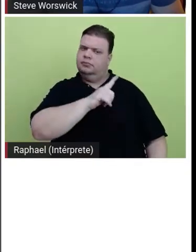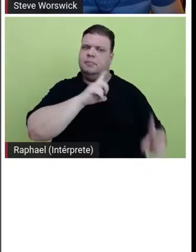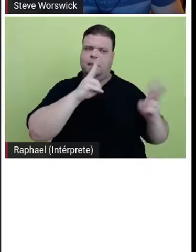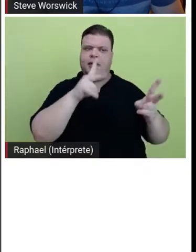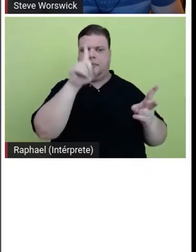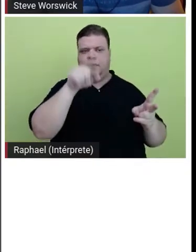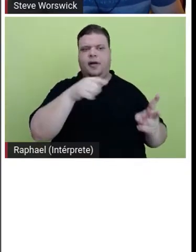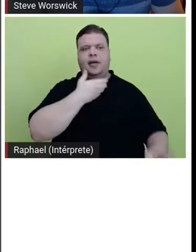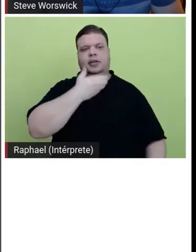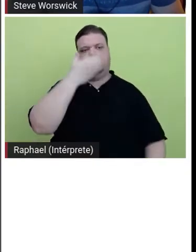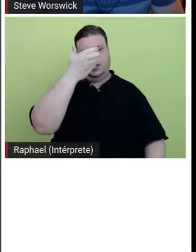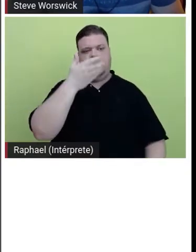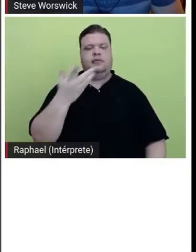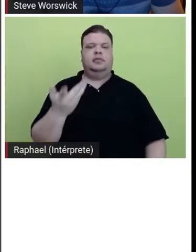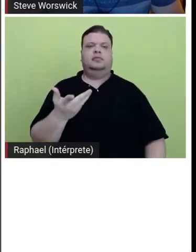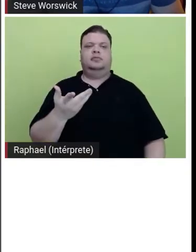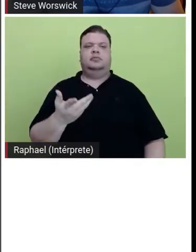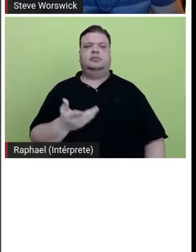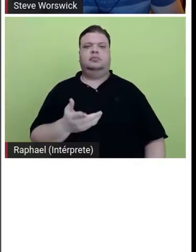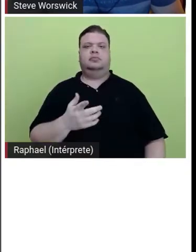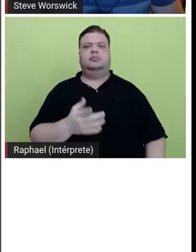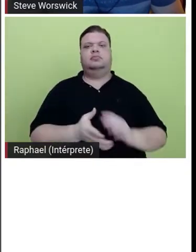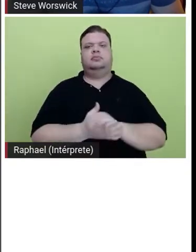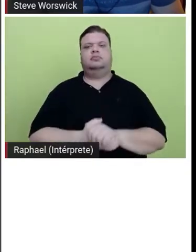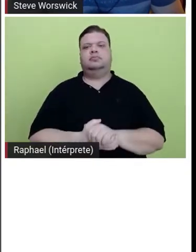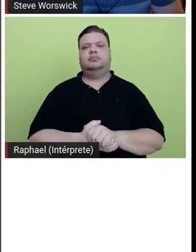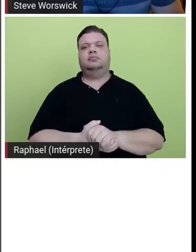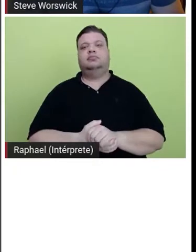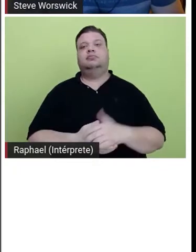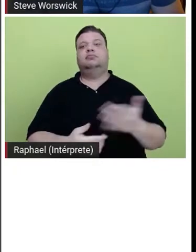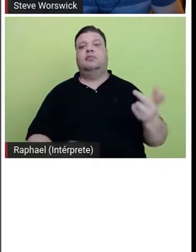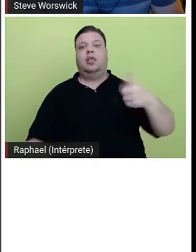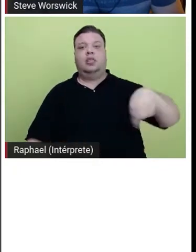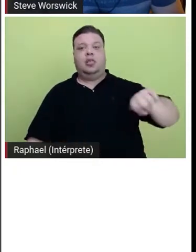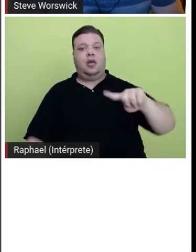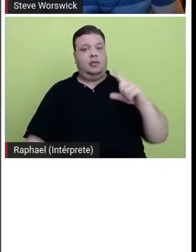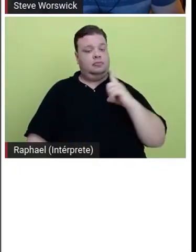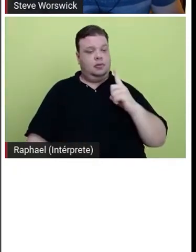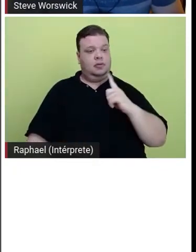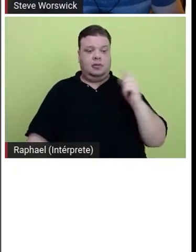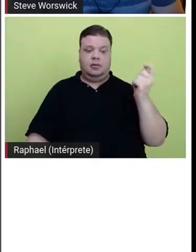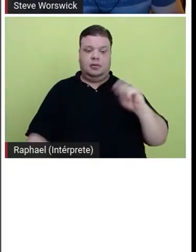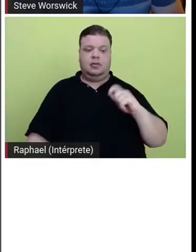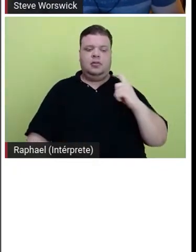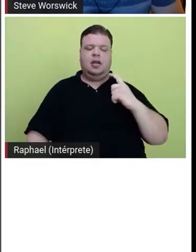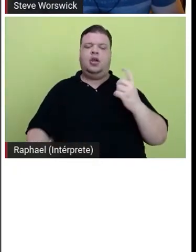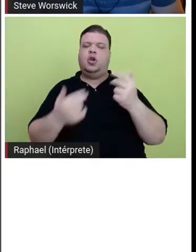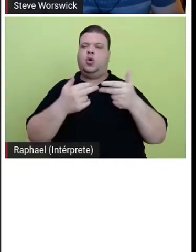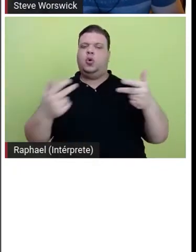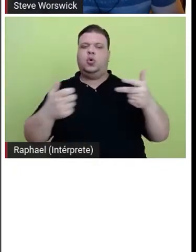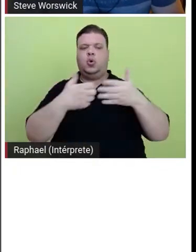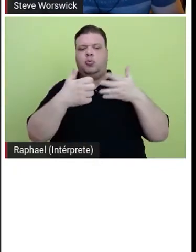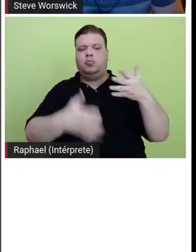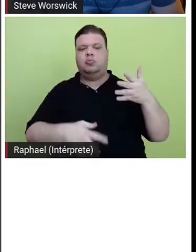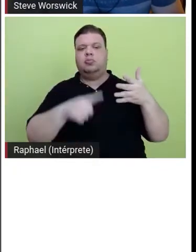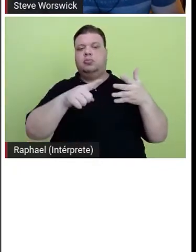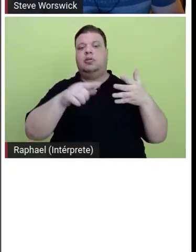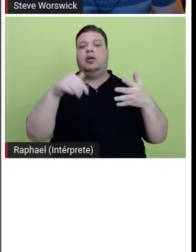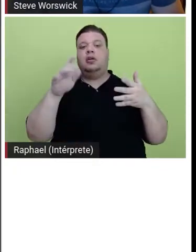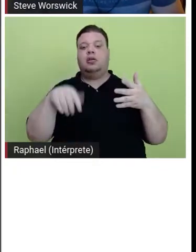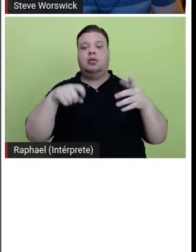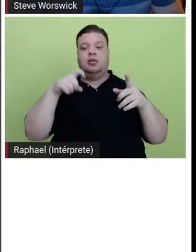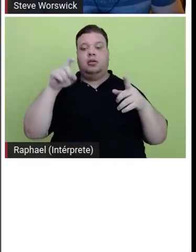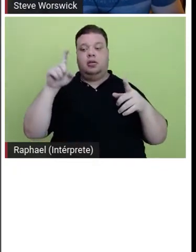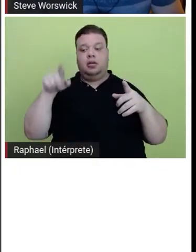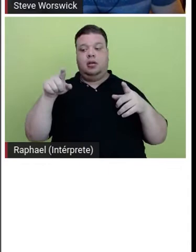columns, find on a farm matches both chicken and cow. Okay, so we now need the next part of the information, which is and